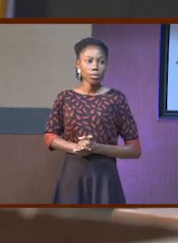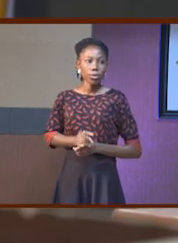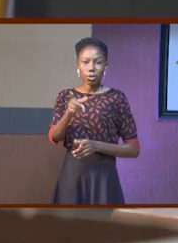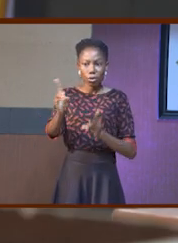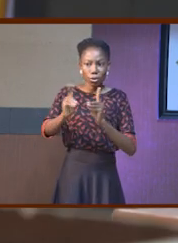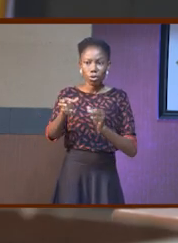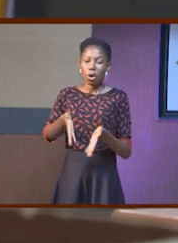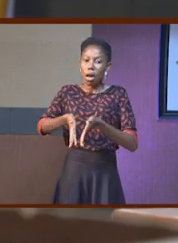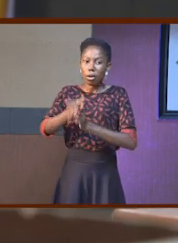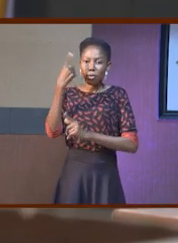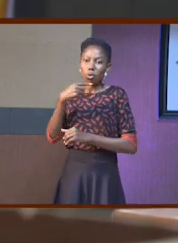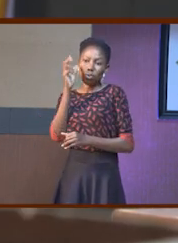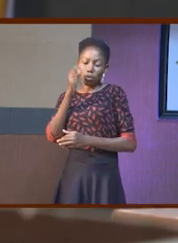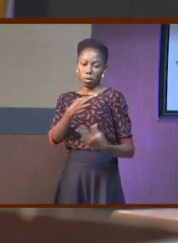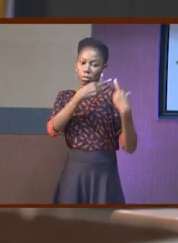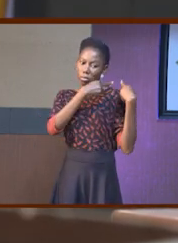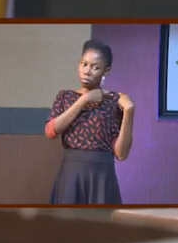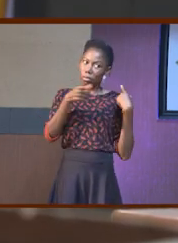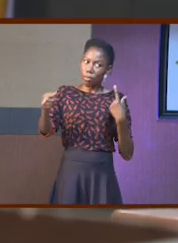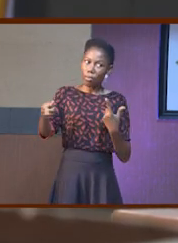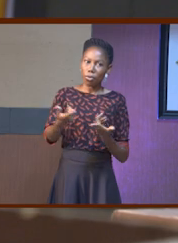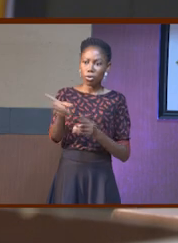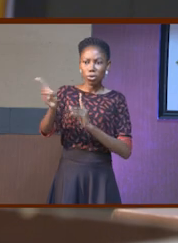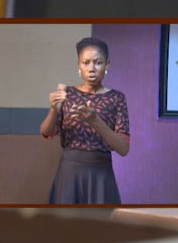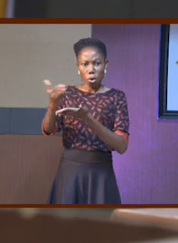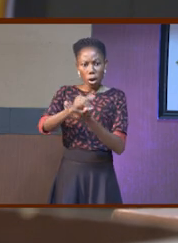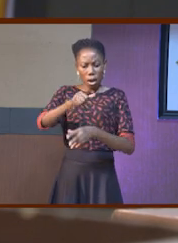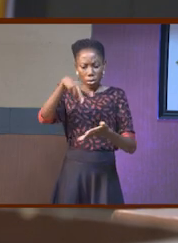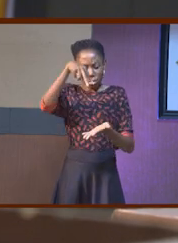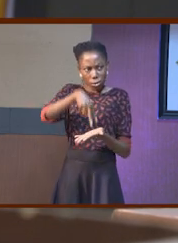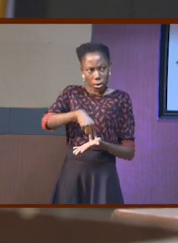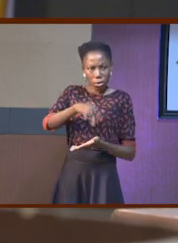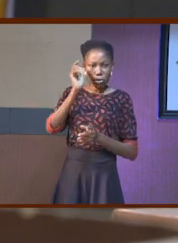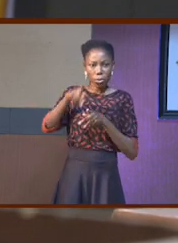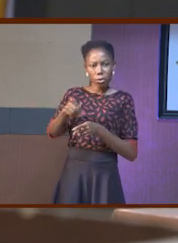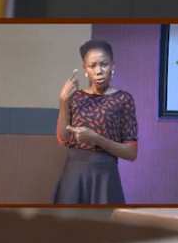Did you ask for guarantors? Did you take any collateral? No, ma.